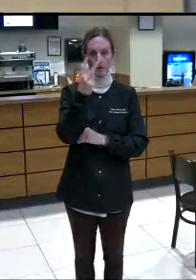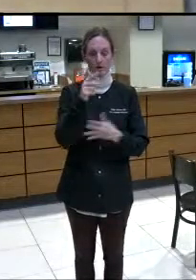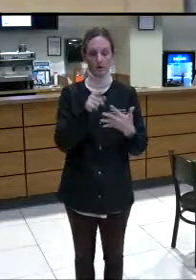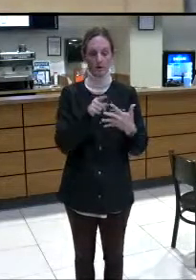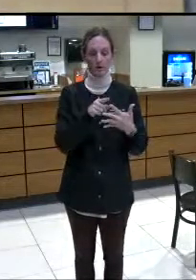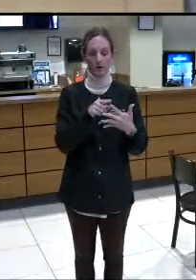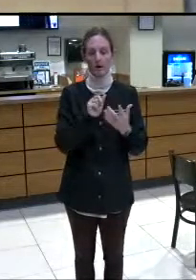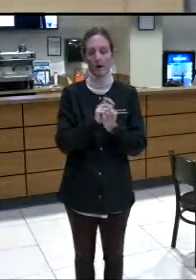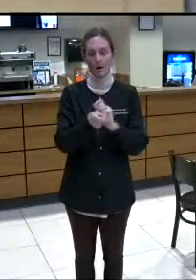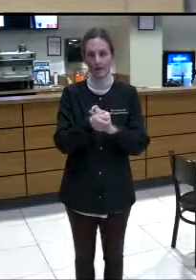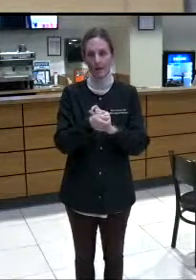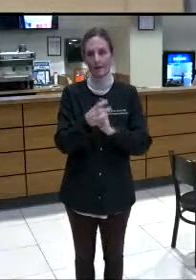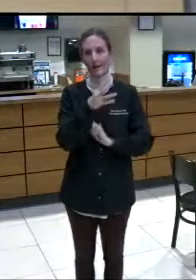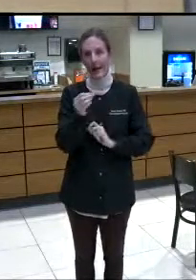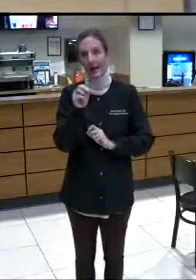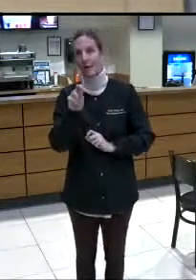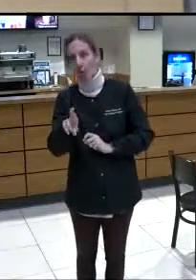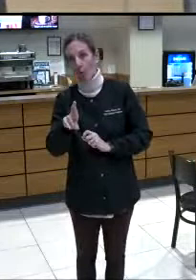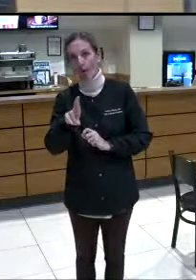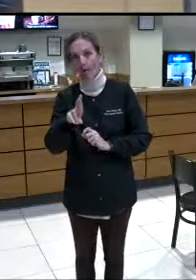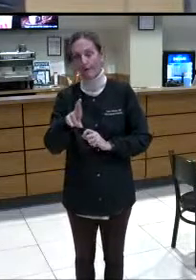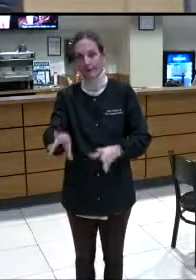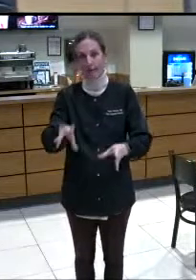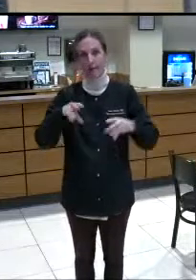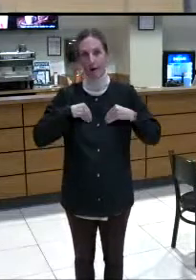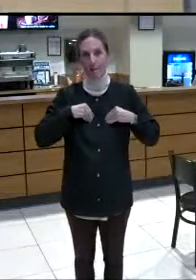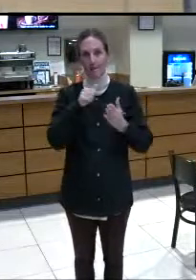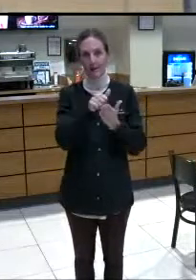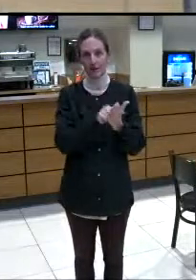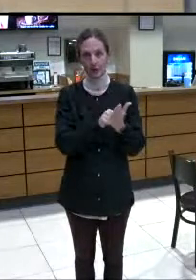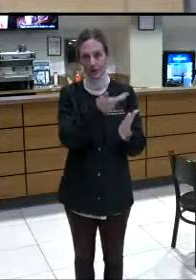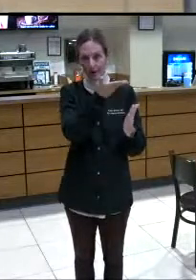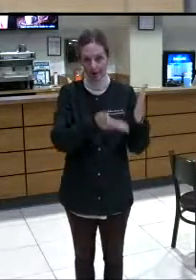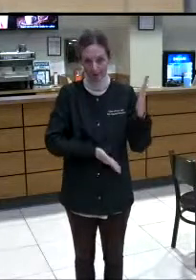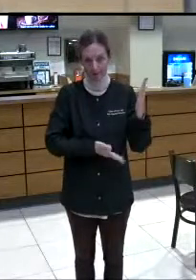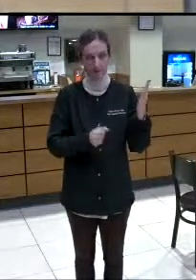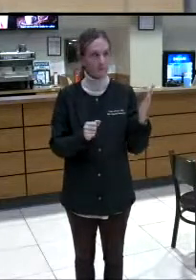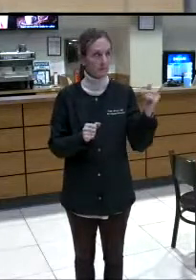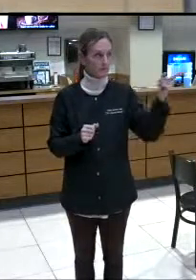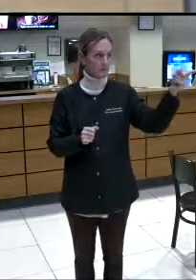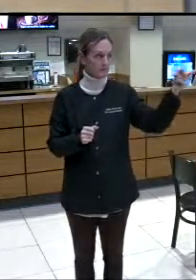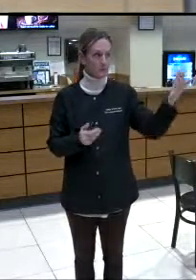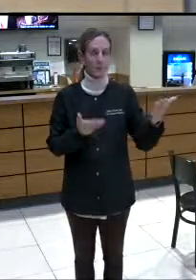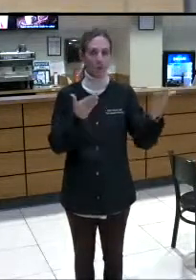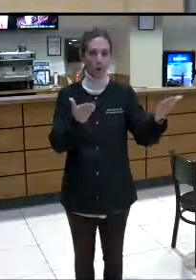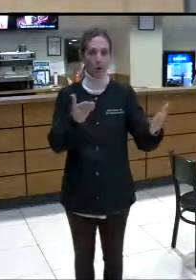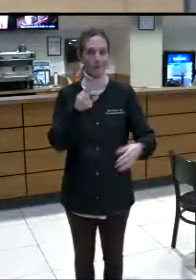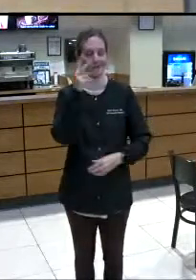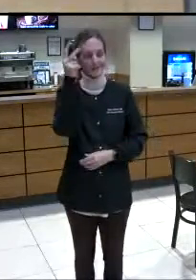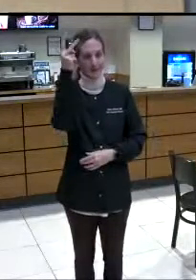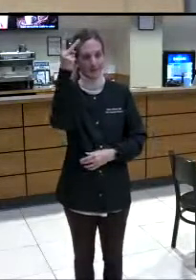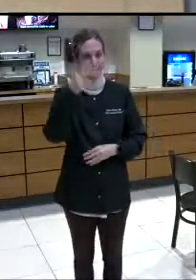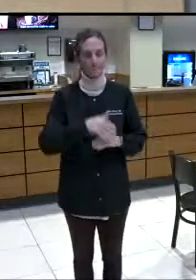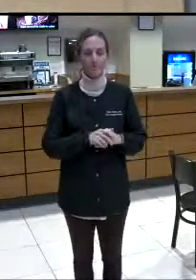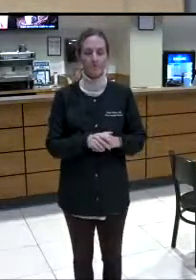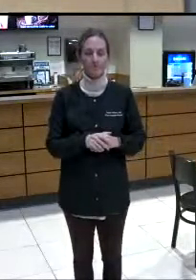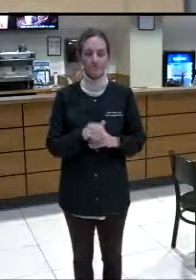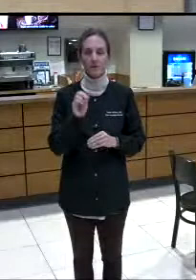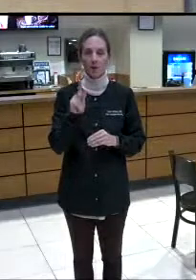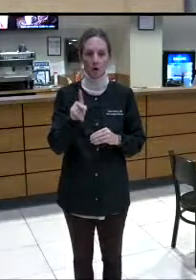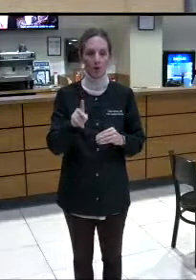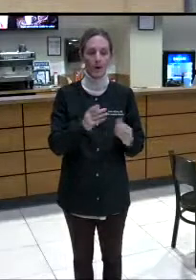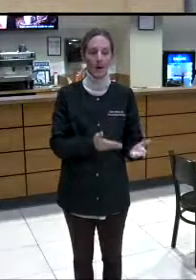or adopt the agenda before us. So moved. Second. Okay, so we